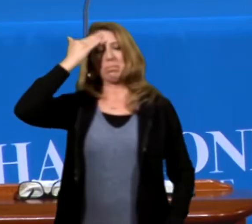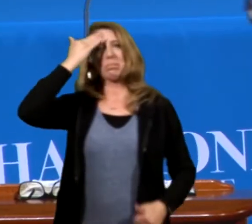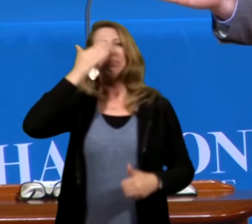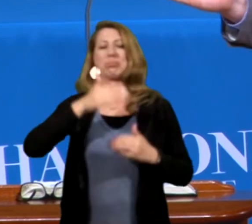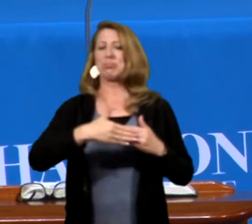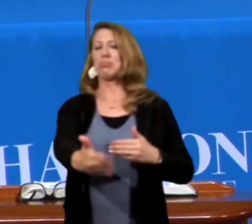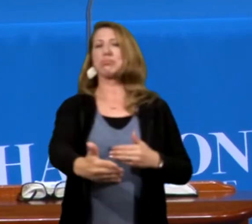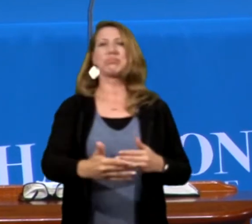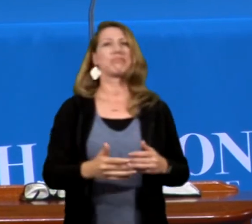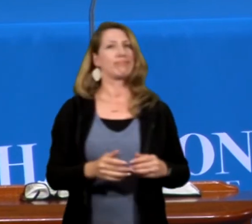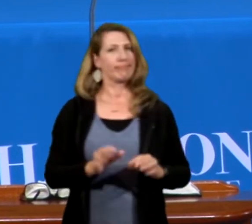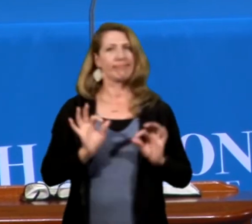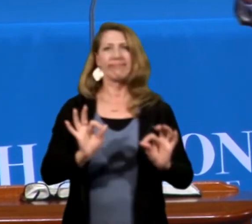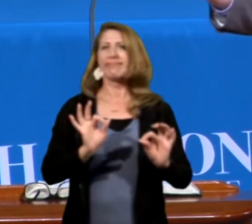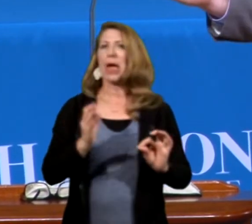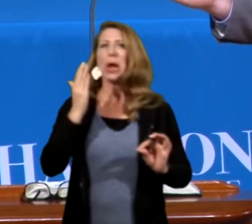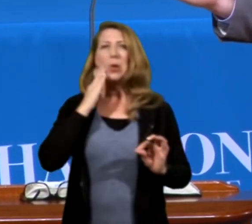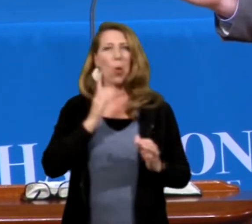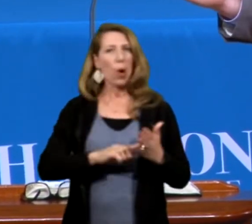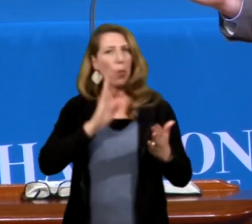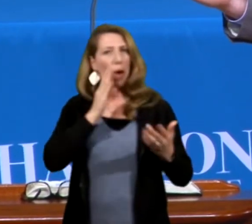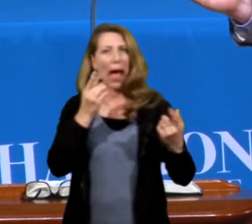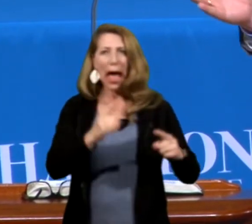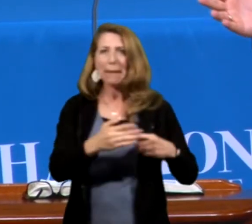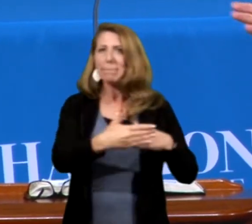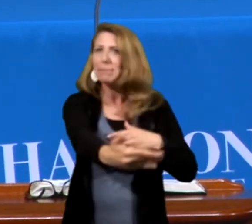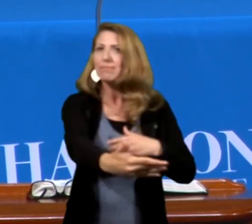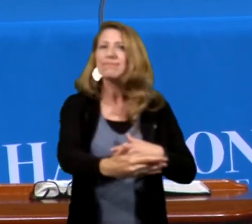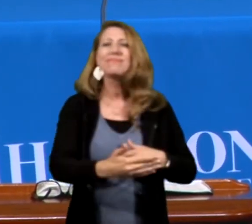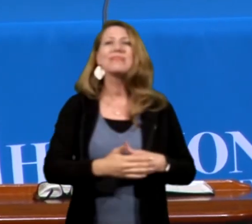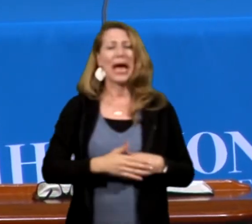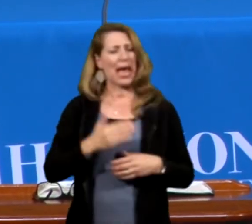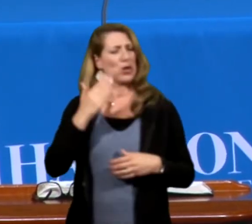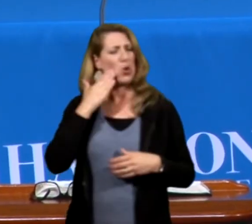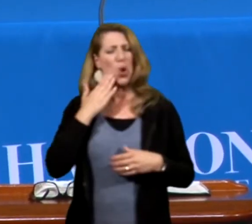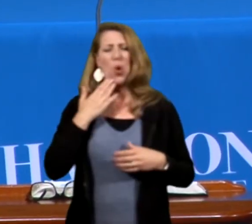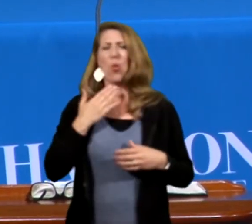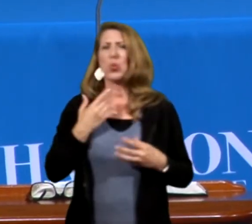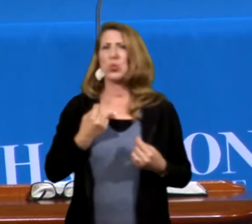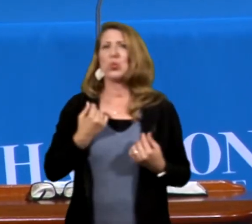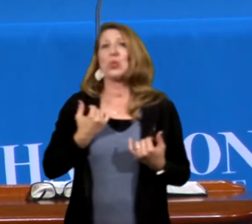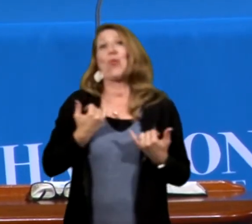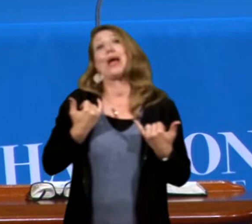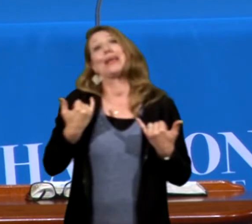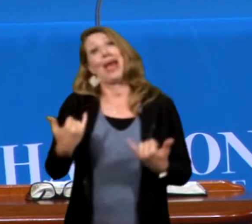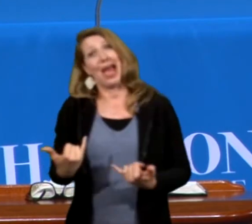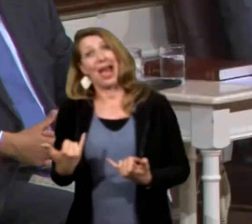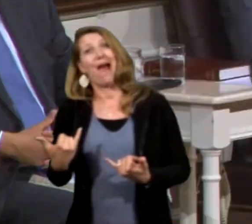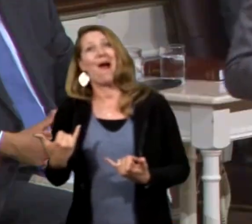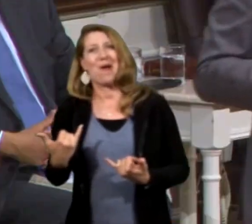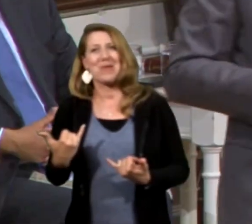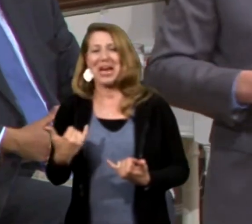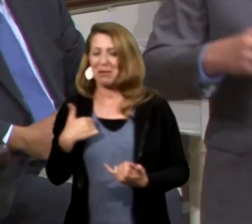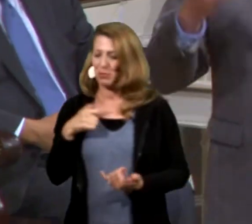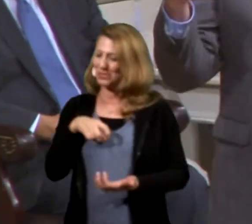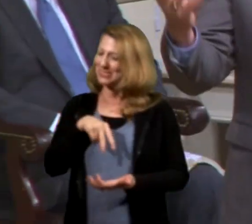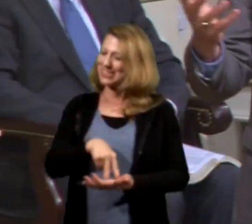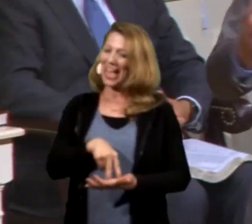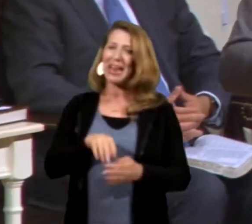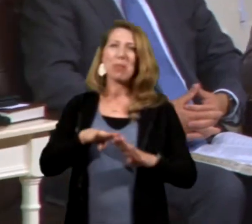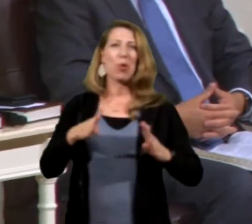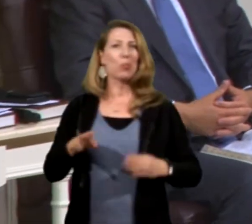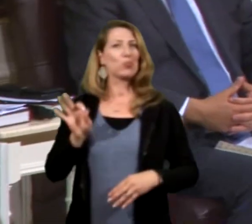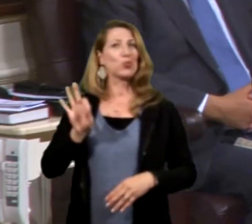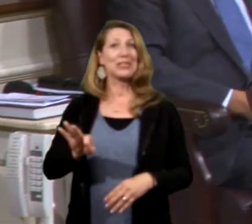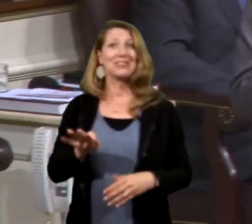the rest of your life. I know what's going to happen to me the rest of my life. I know what I'm supposed to do right now. And that's to stand here at this pulpit.